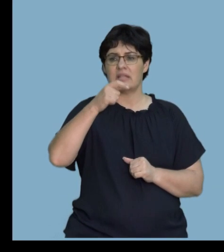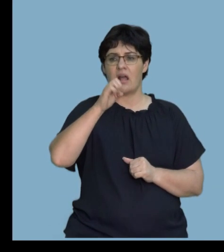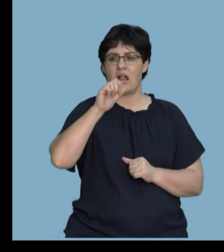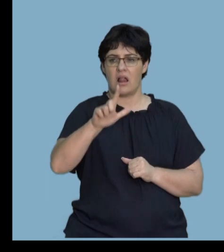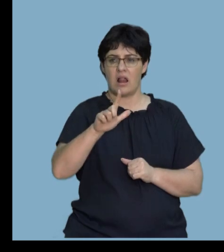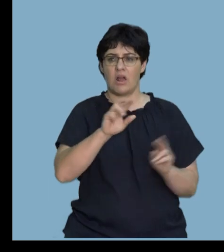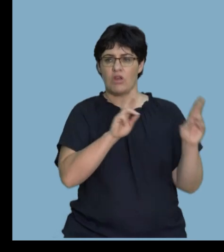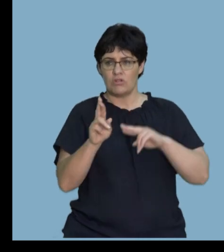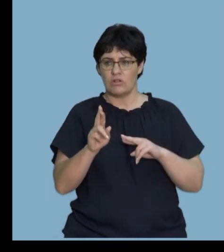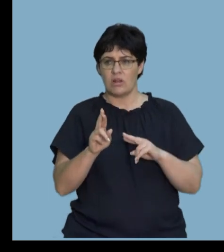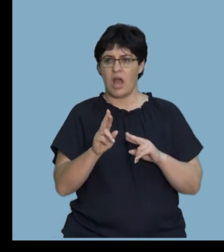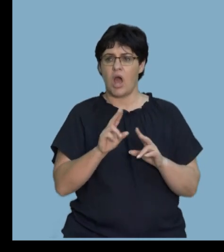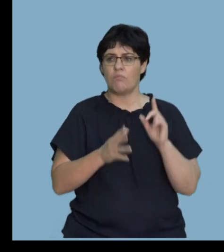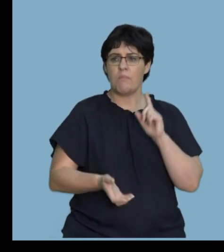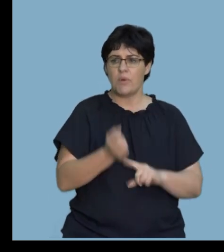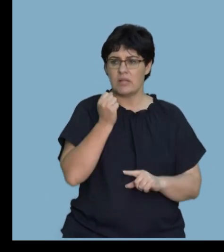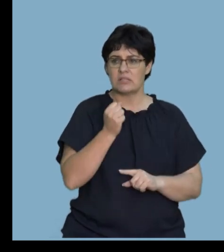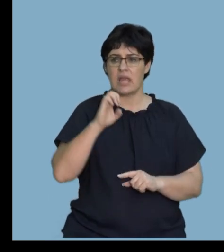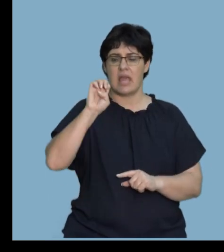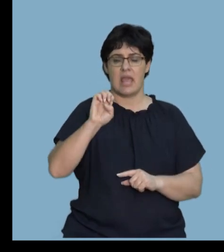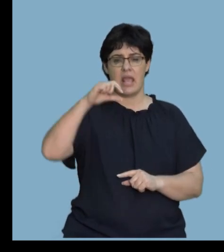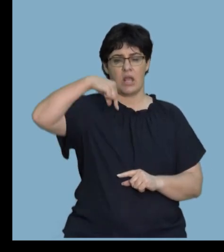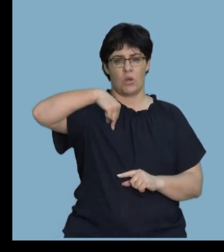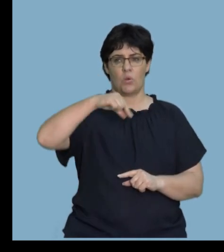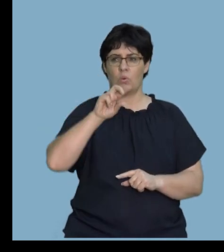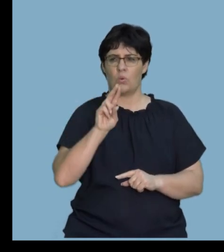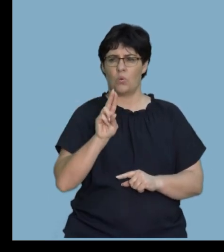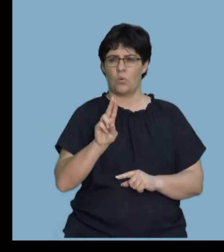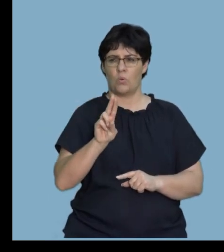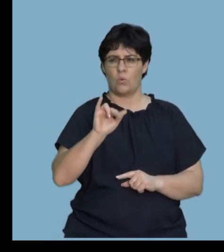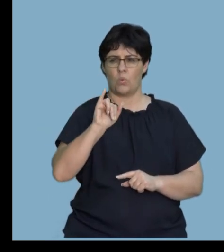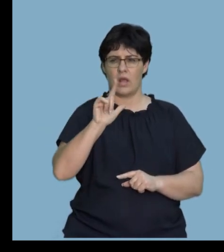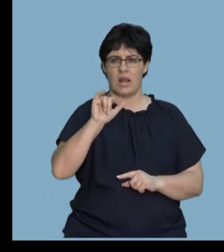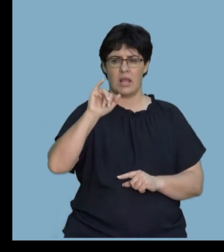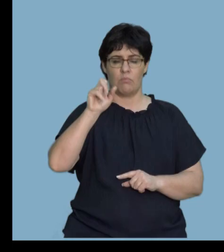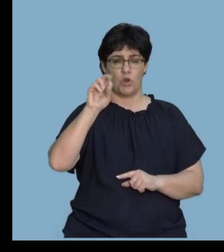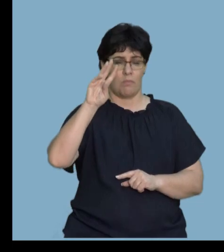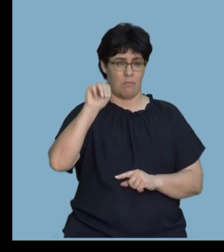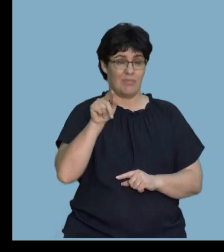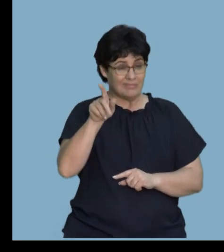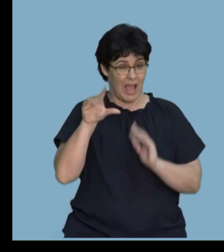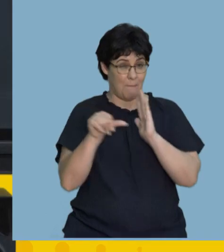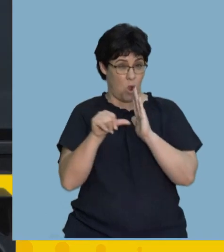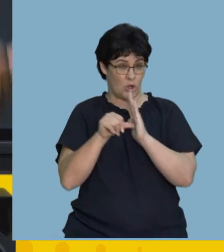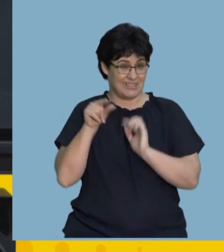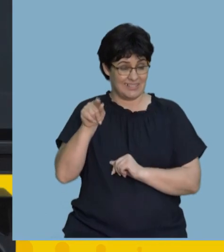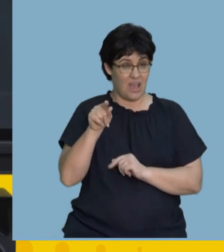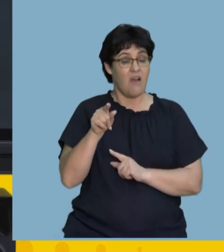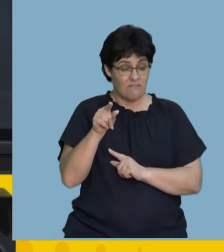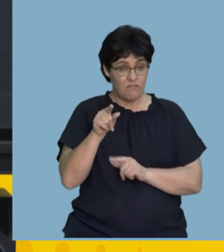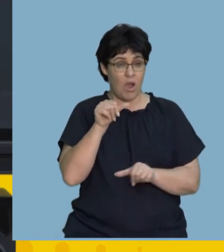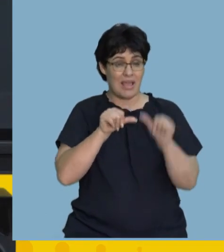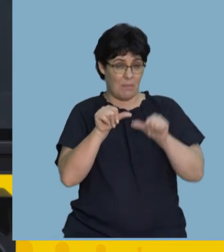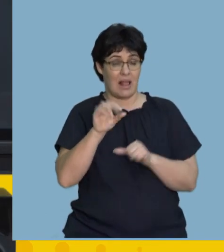reaction reaches equilibrium. I'm going to underline the term equilibrium. And remember, that's the main thing as far as